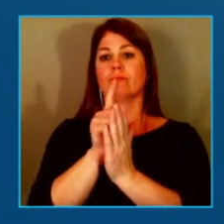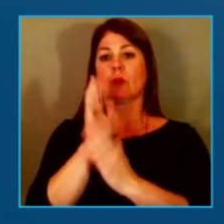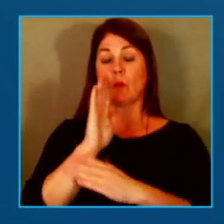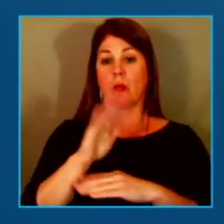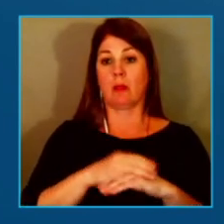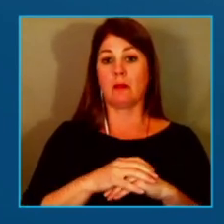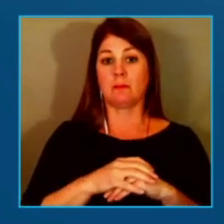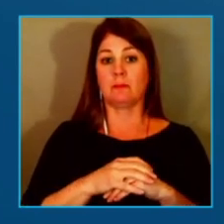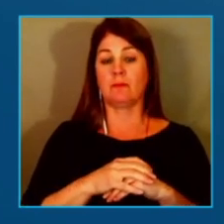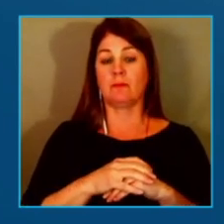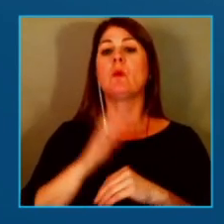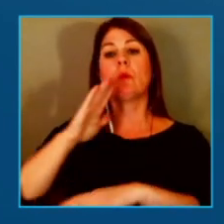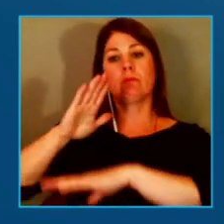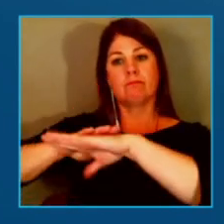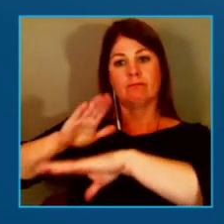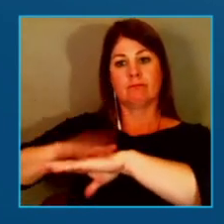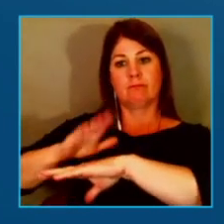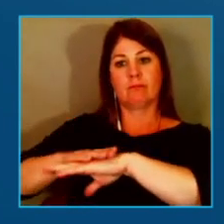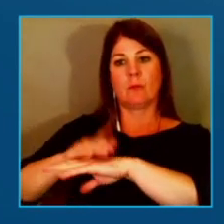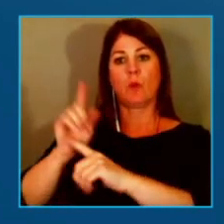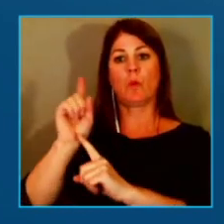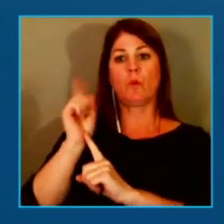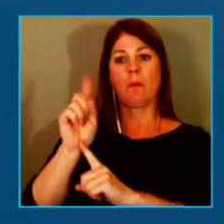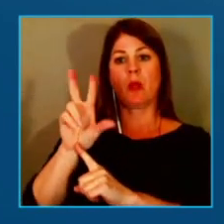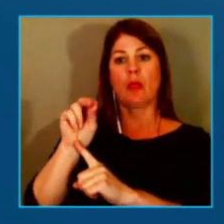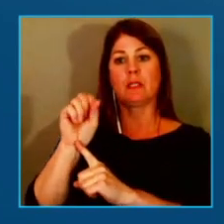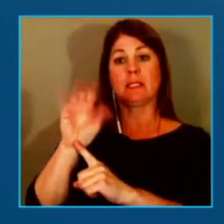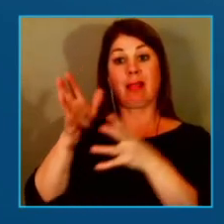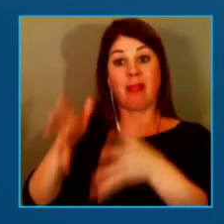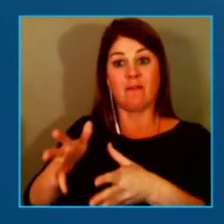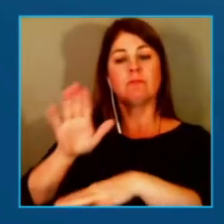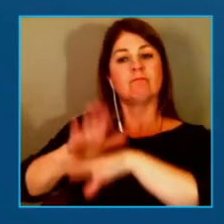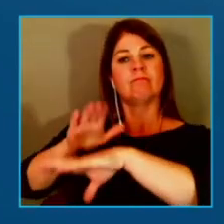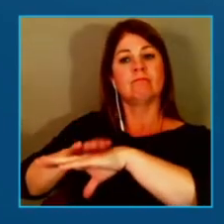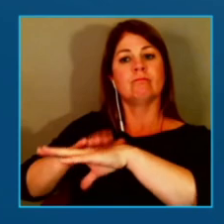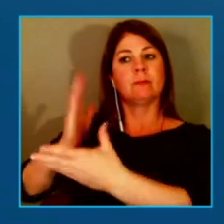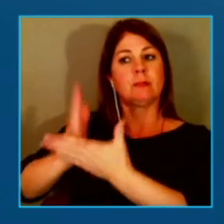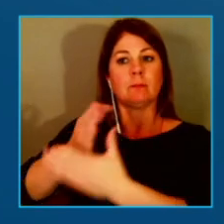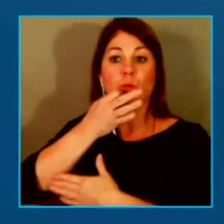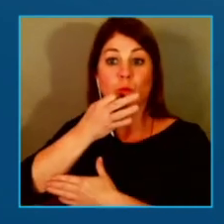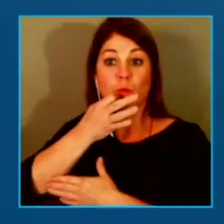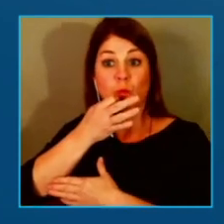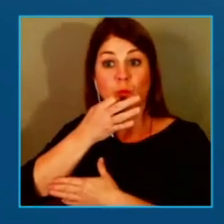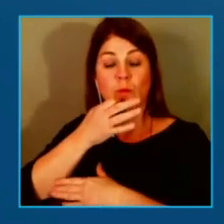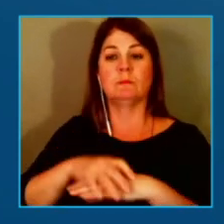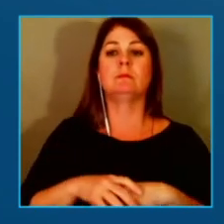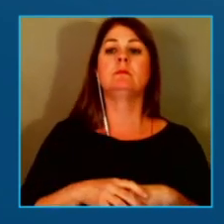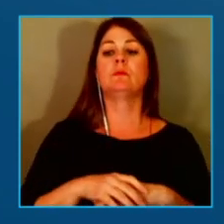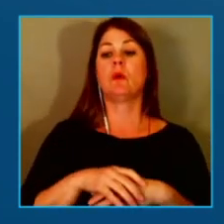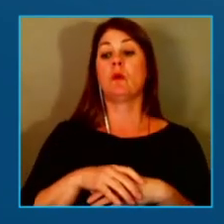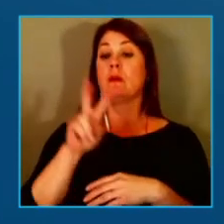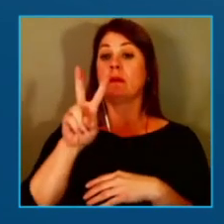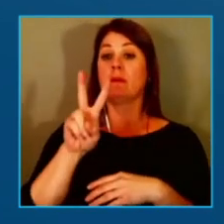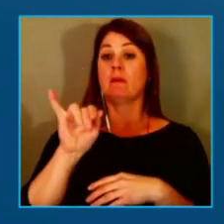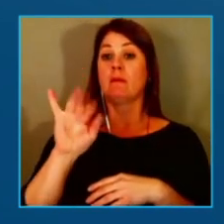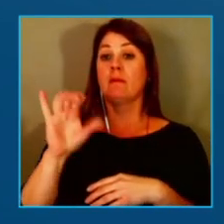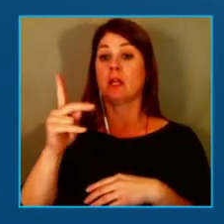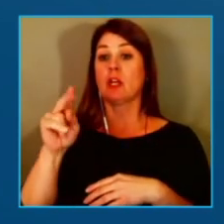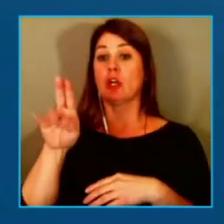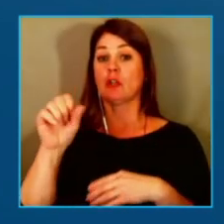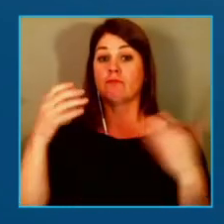1-minute and 30-second warning if needed. Ms. Vickers, you may begin when you are ready.